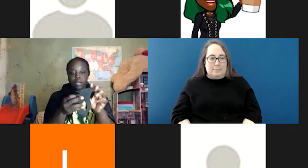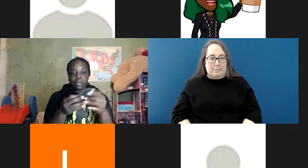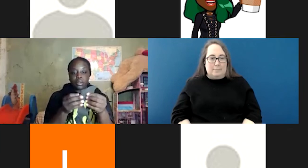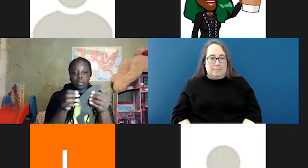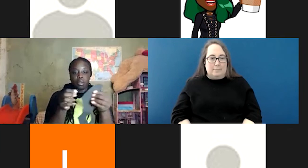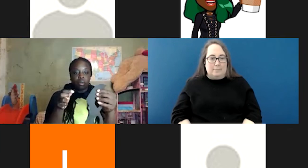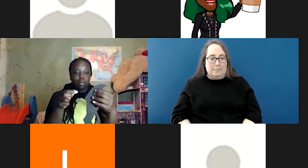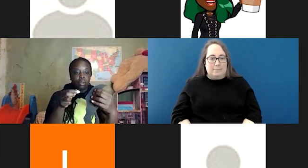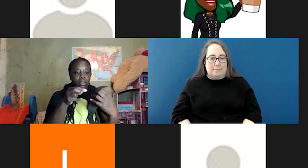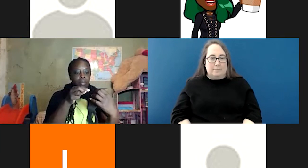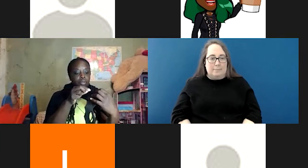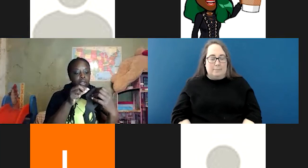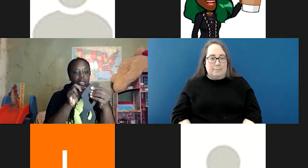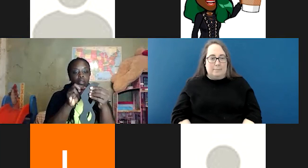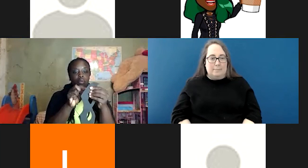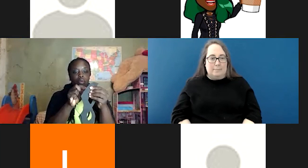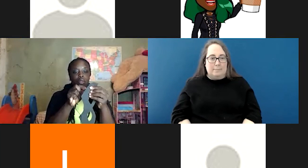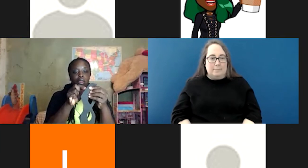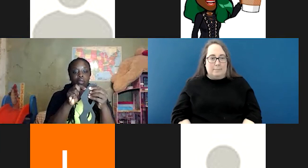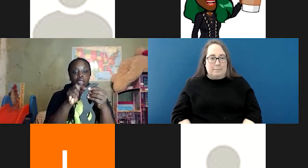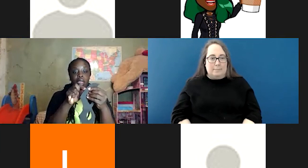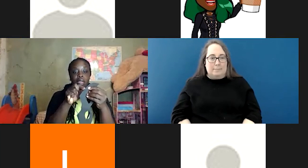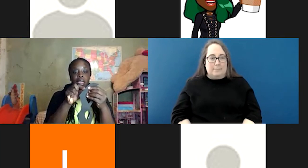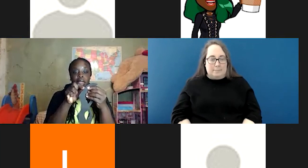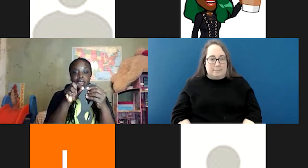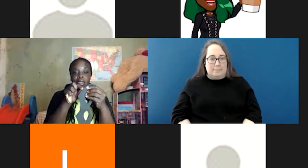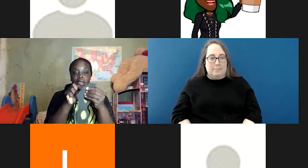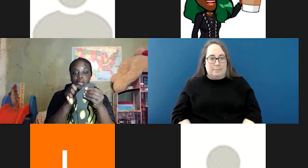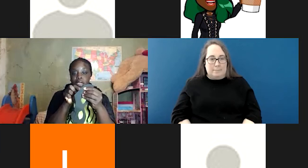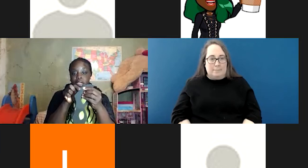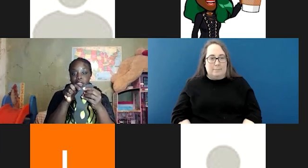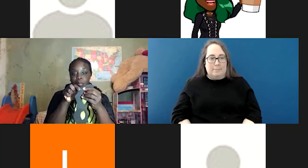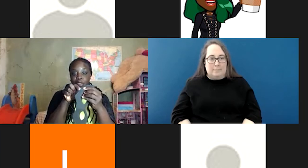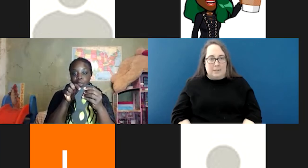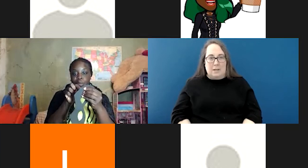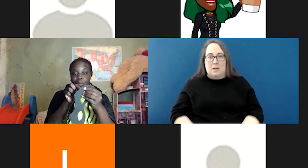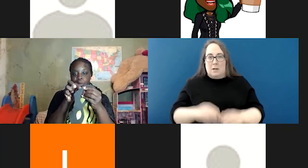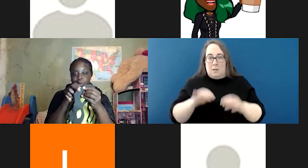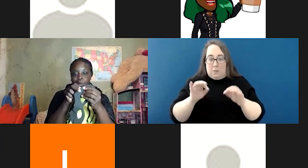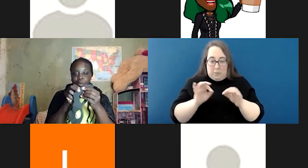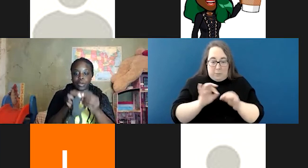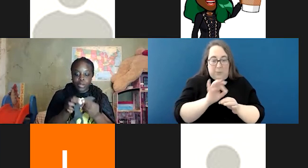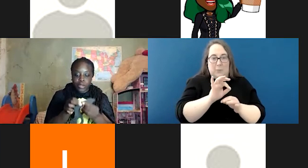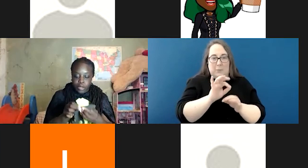All right, so I'm threading it through the other side again, attempt two.